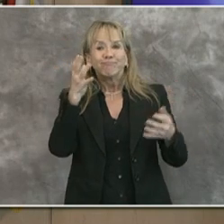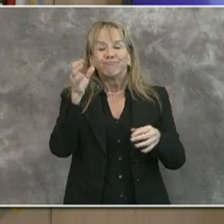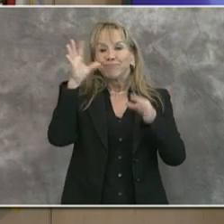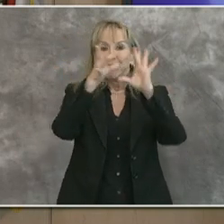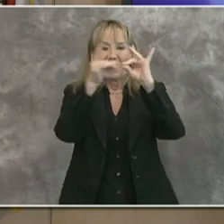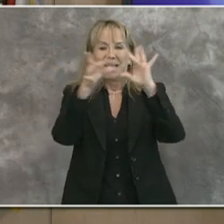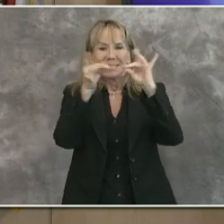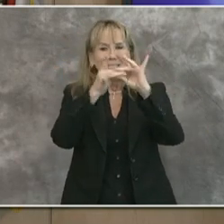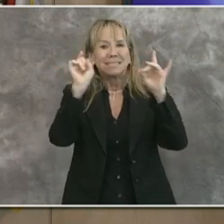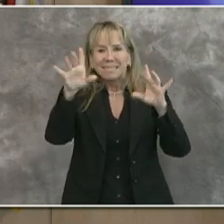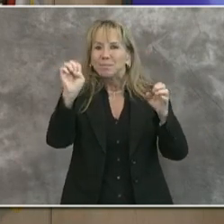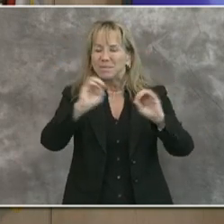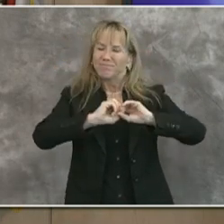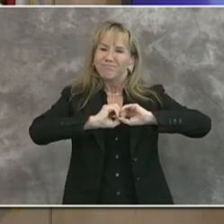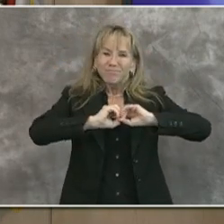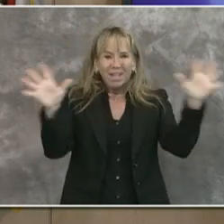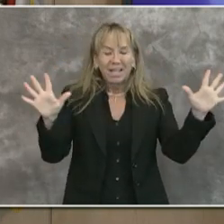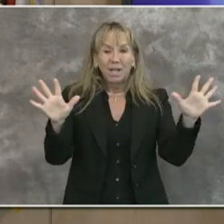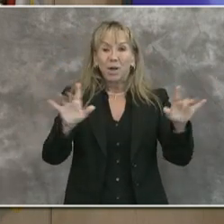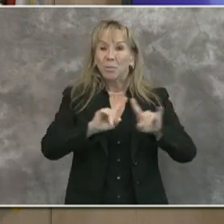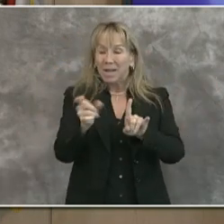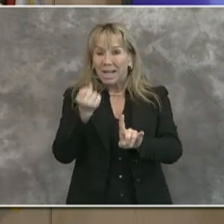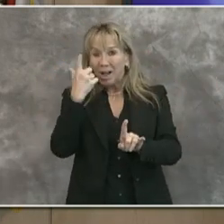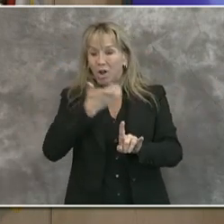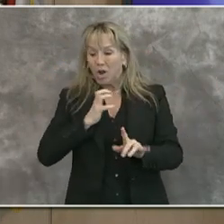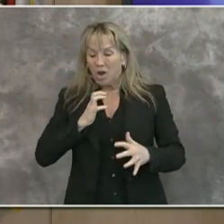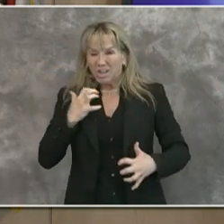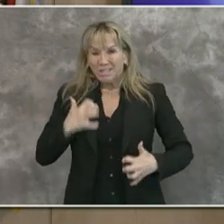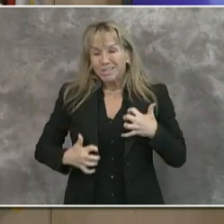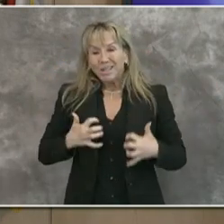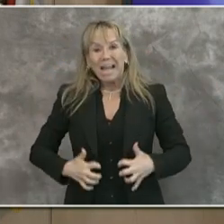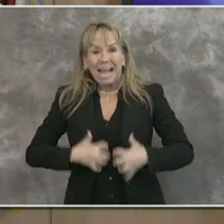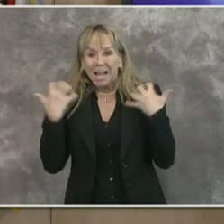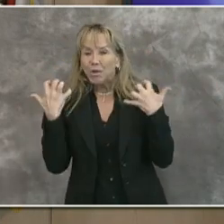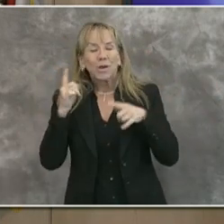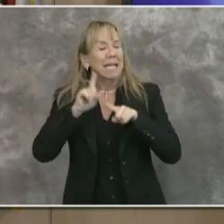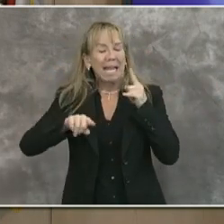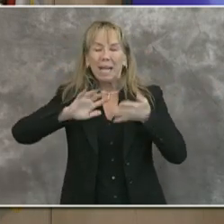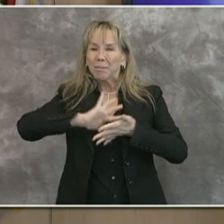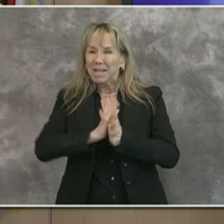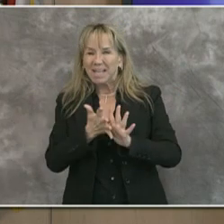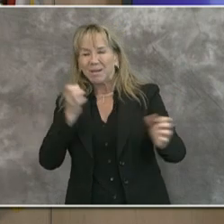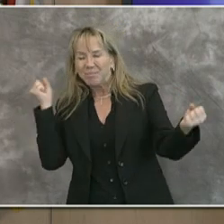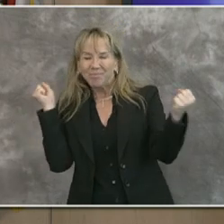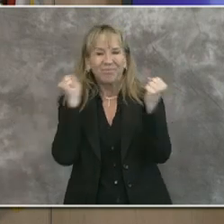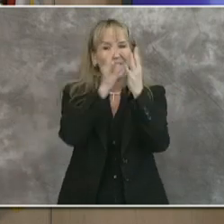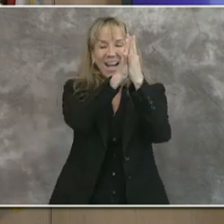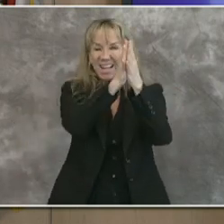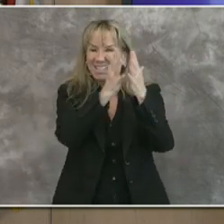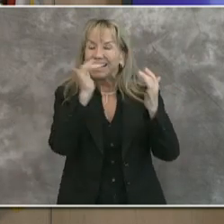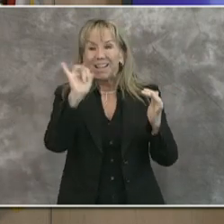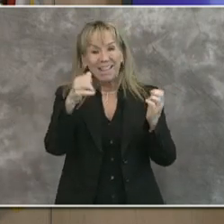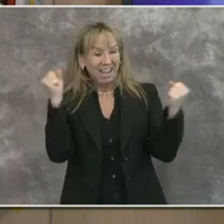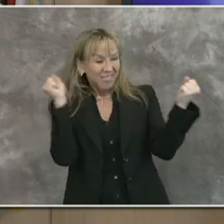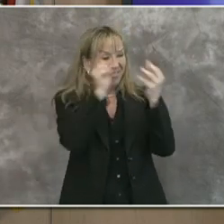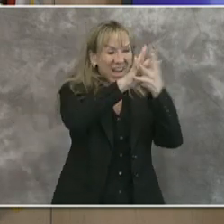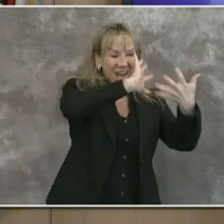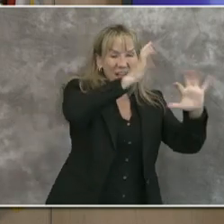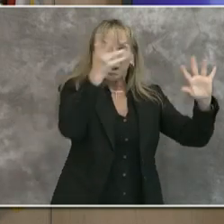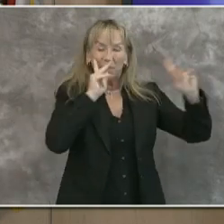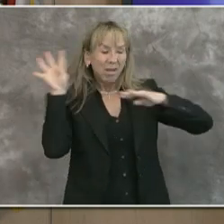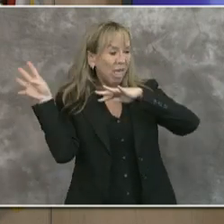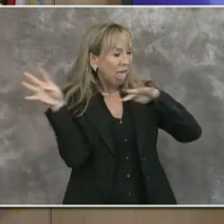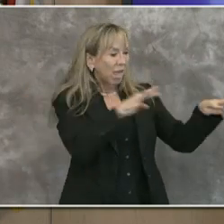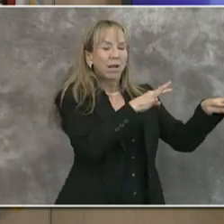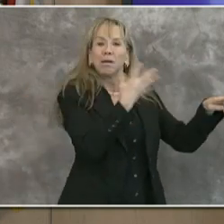we cannot let our anger or our hurt turn into violent actions that distract us from the goal of advancing the cause of